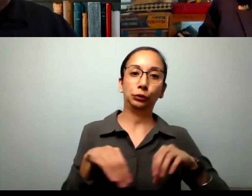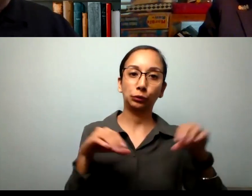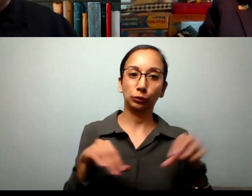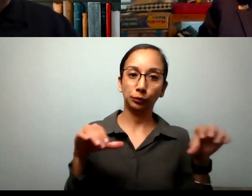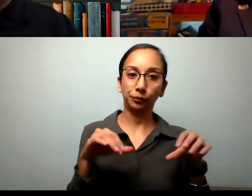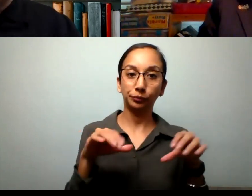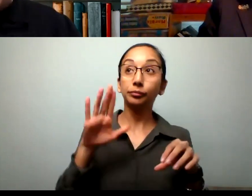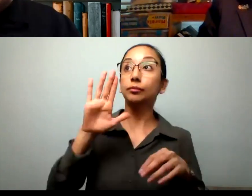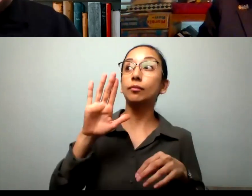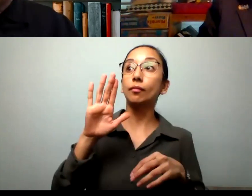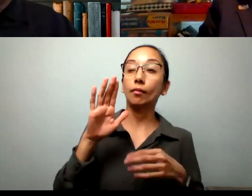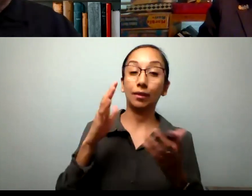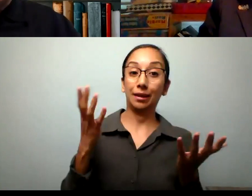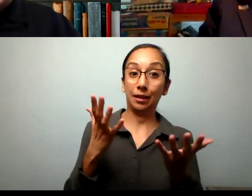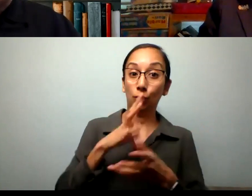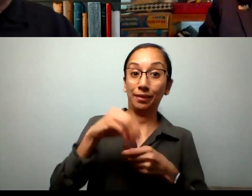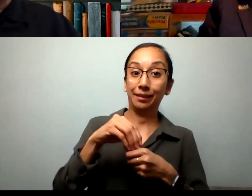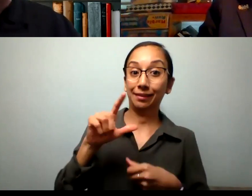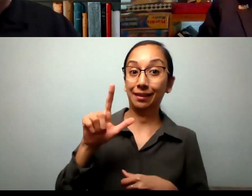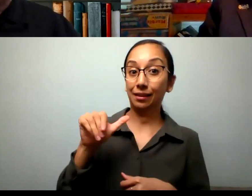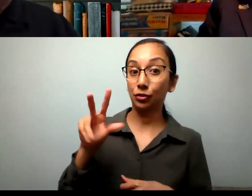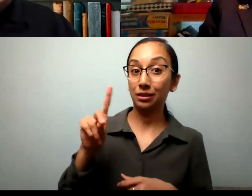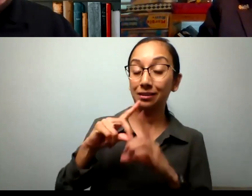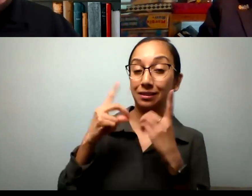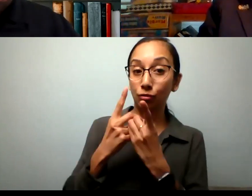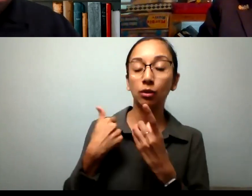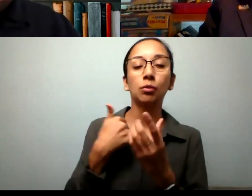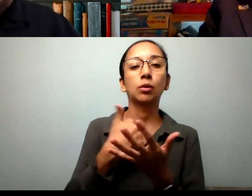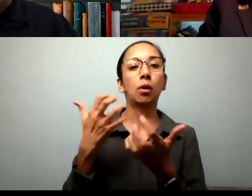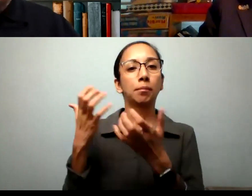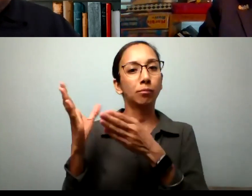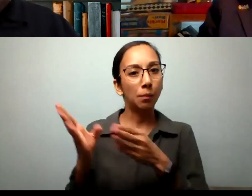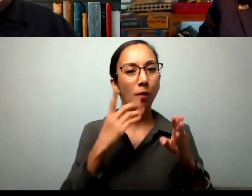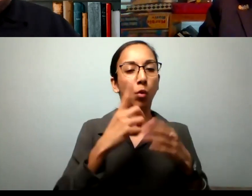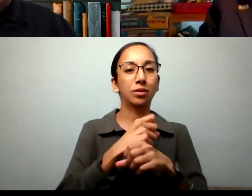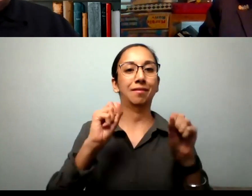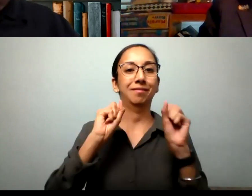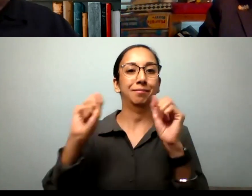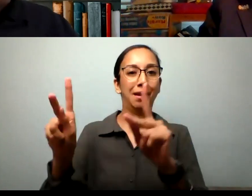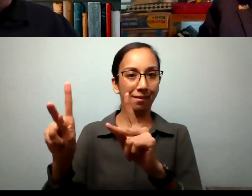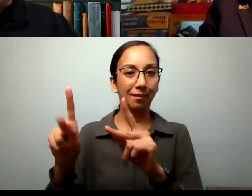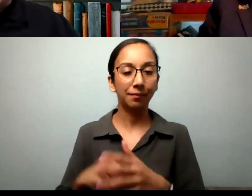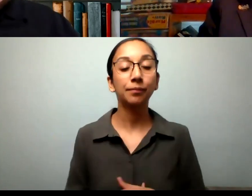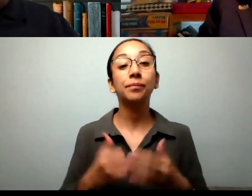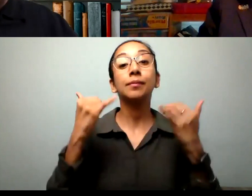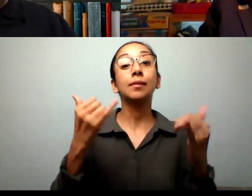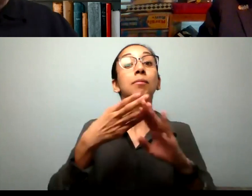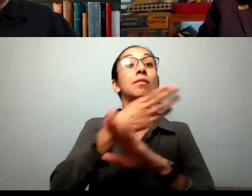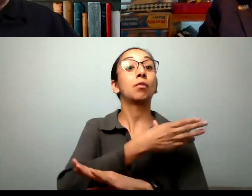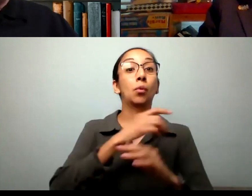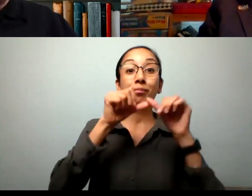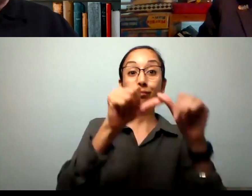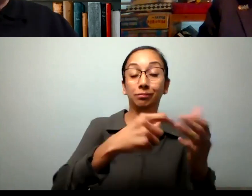the district properly to prepare for a safe return. So before we continue, Ms. Goldberg, can